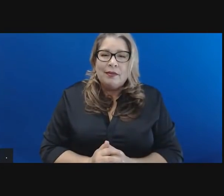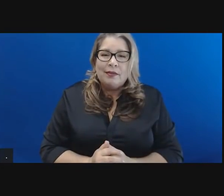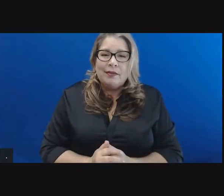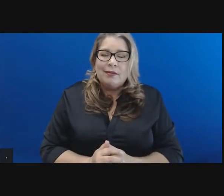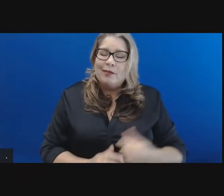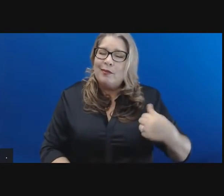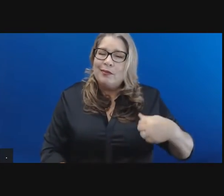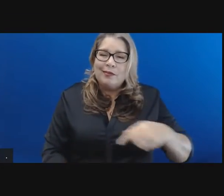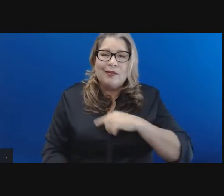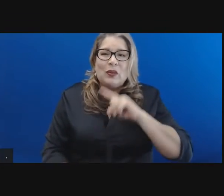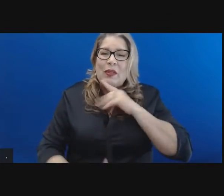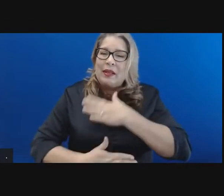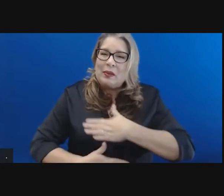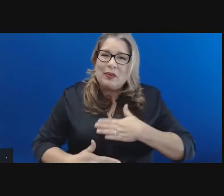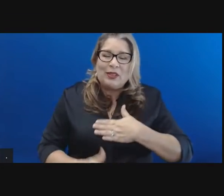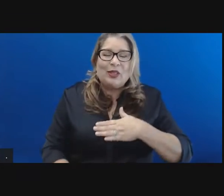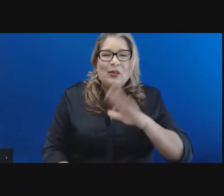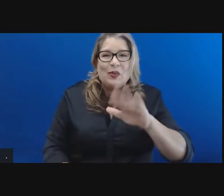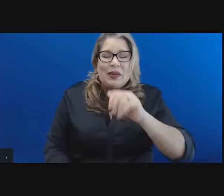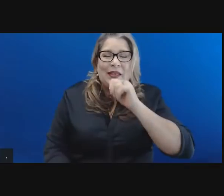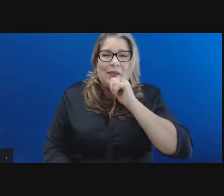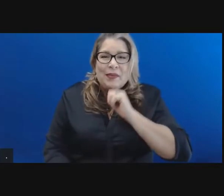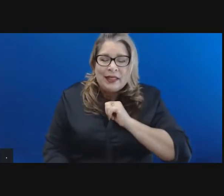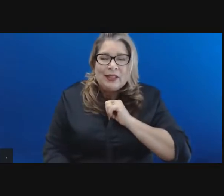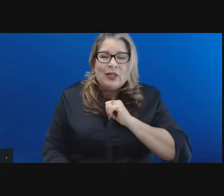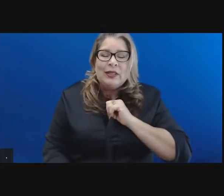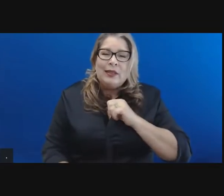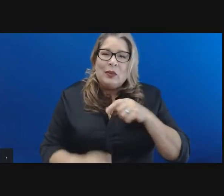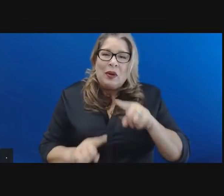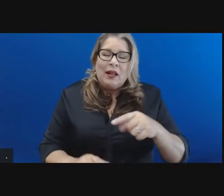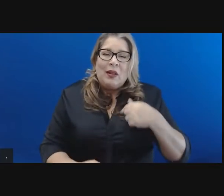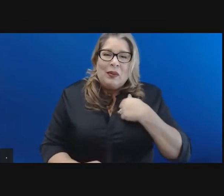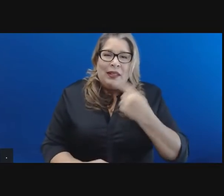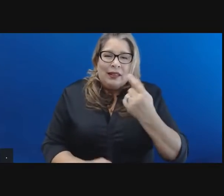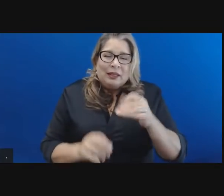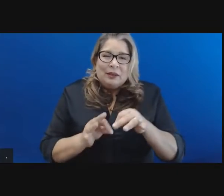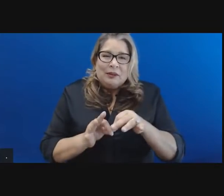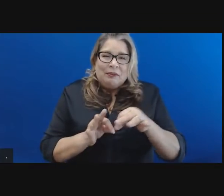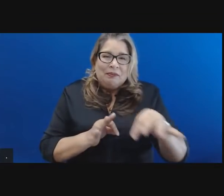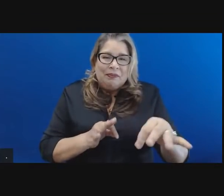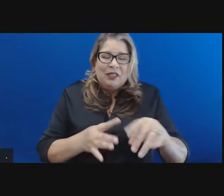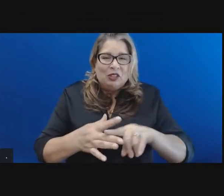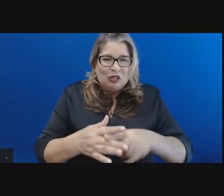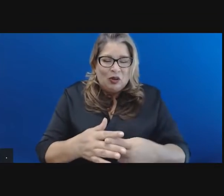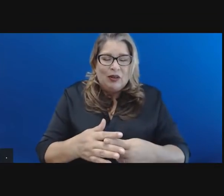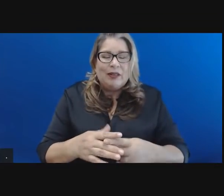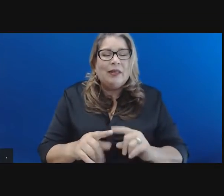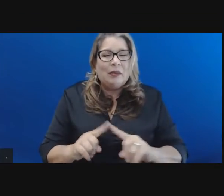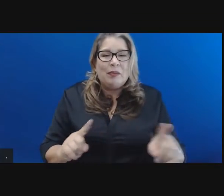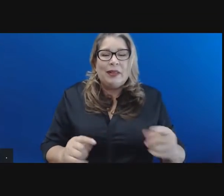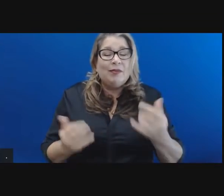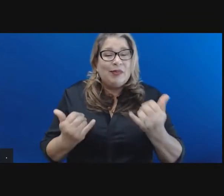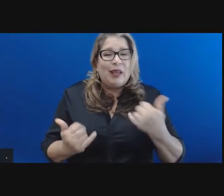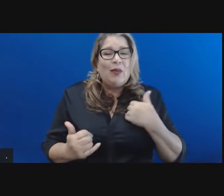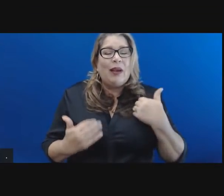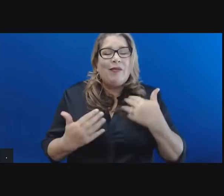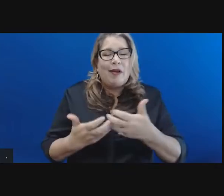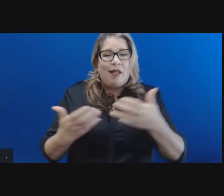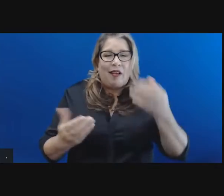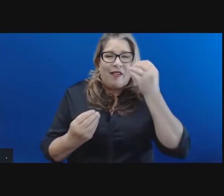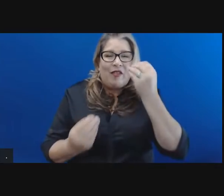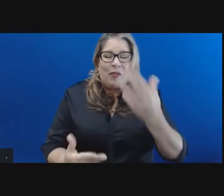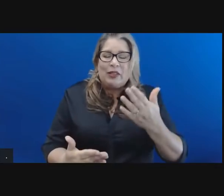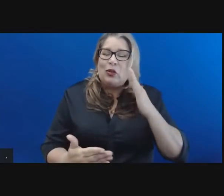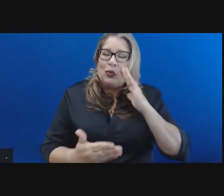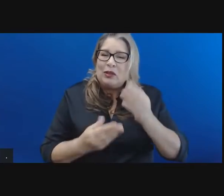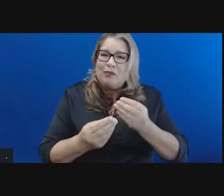patience and tolerating a slightly delayed start time, but we do have a lot to get through. So, get